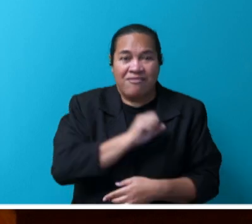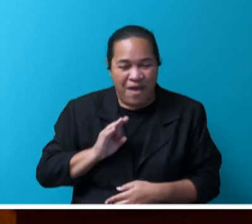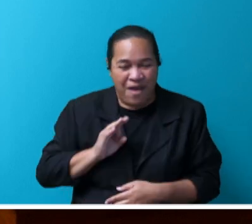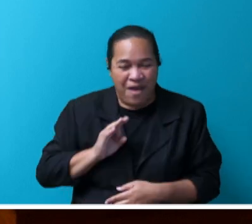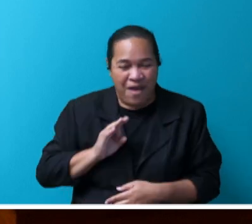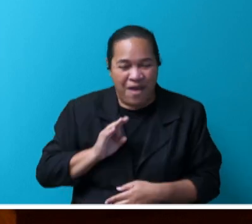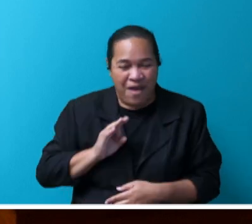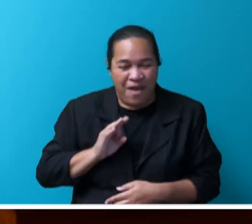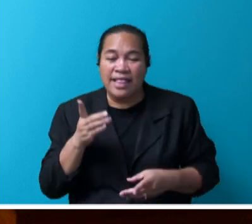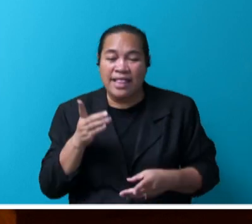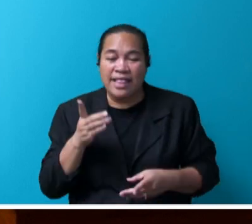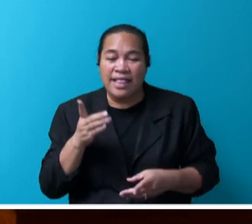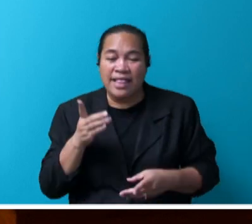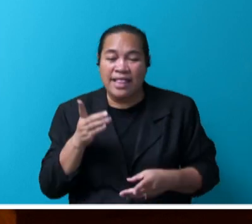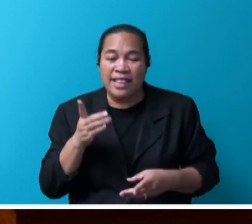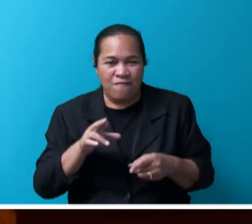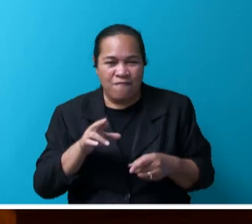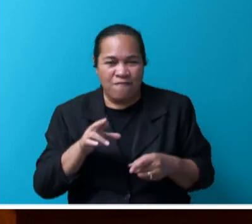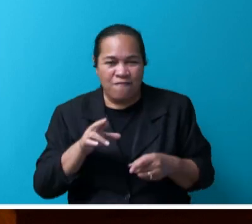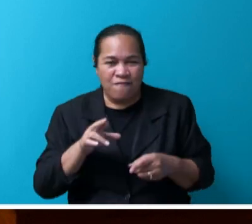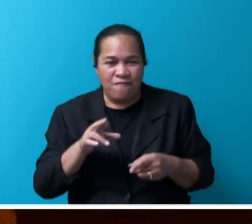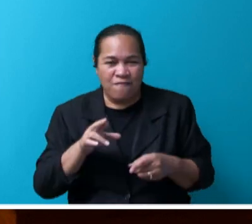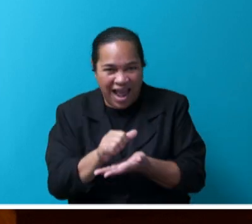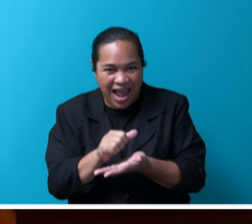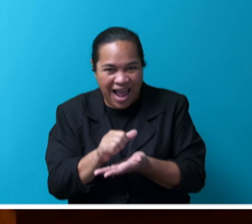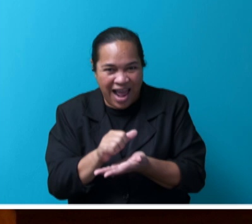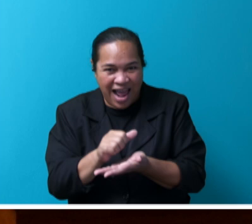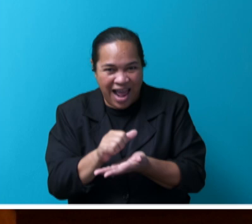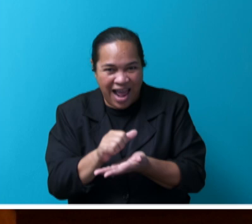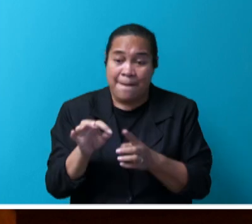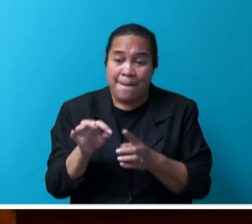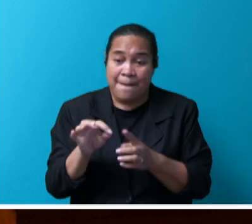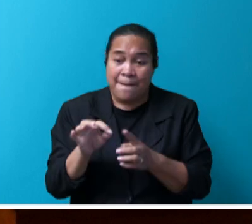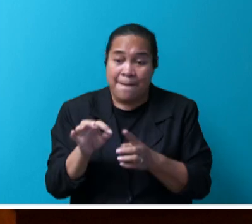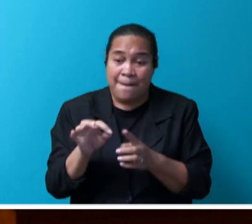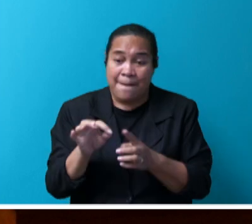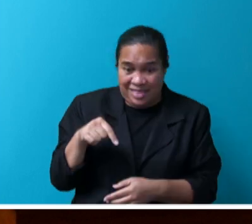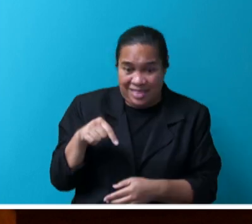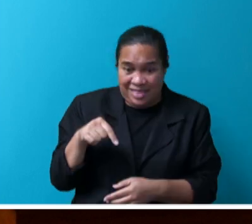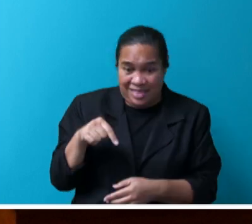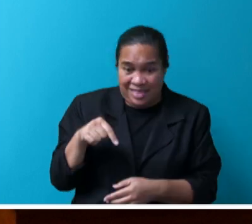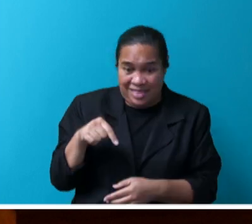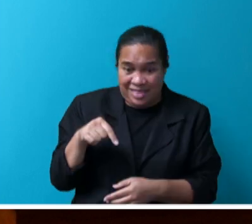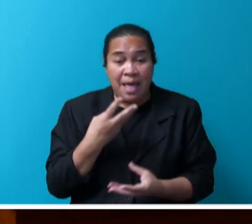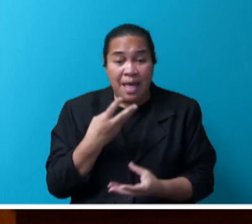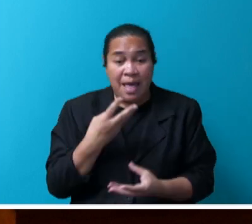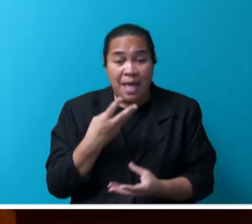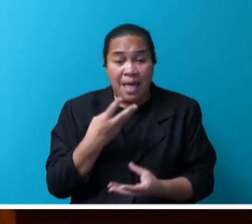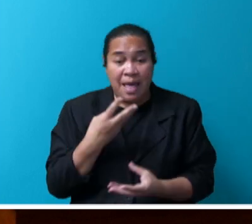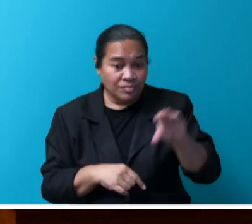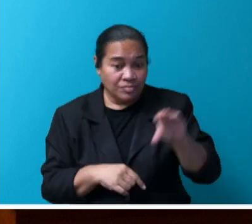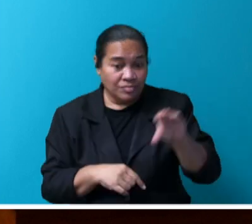historical records, but also about making our shared history accessible to all Fijians. Mr.